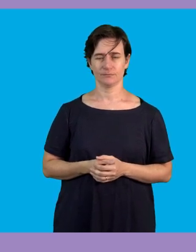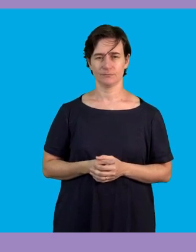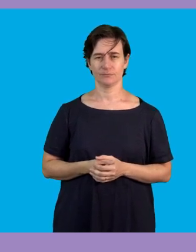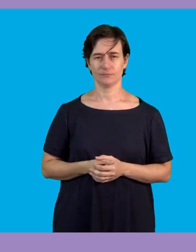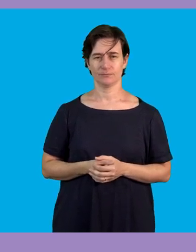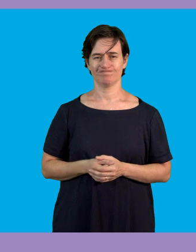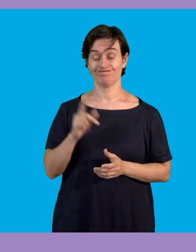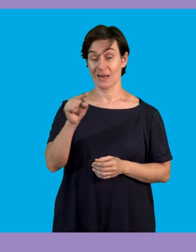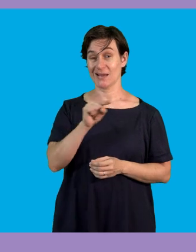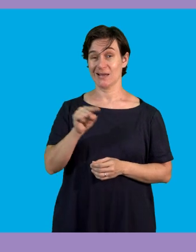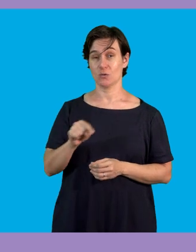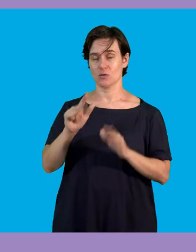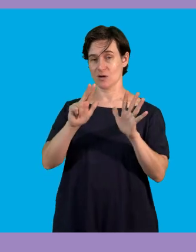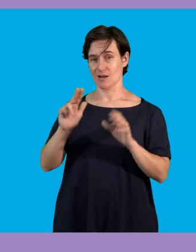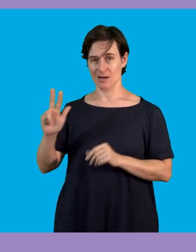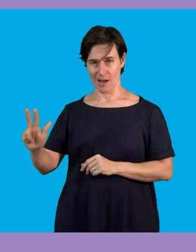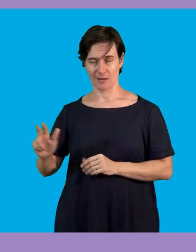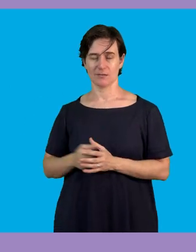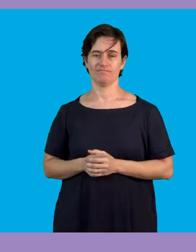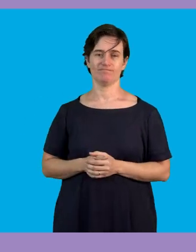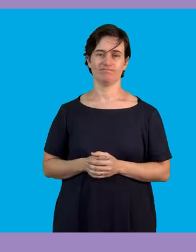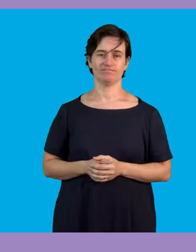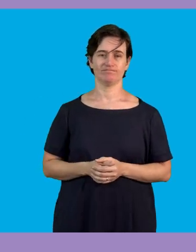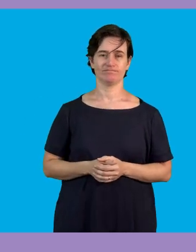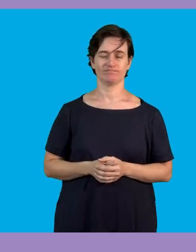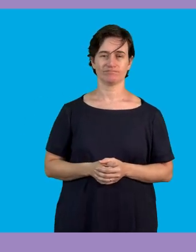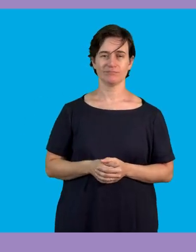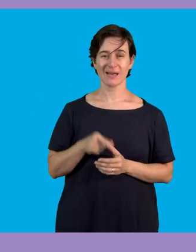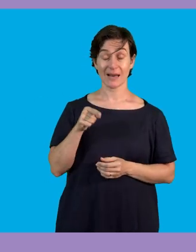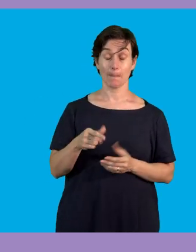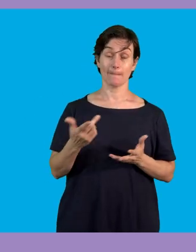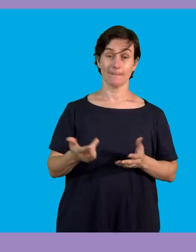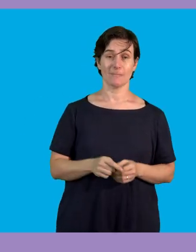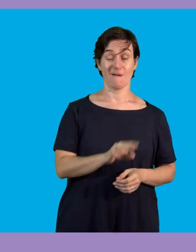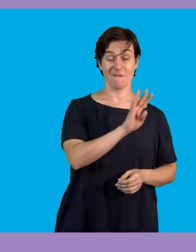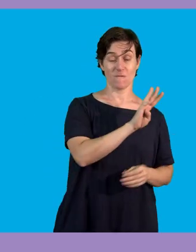49x equals to 98. And the